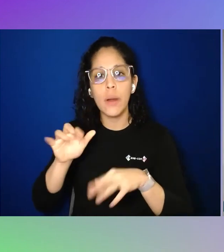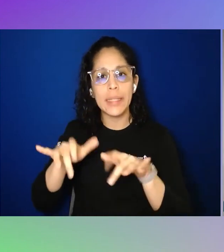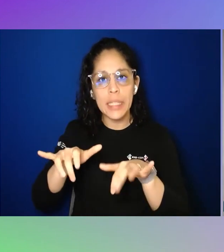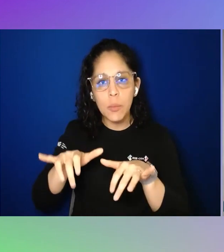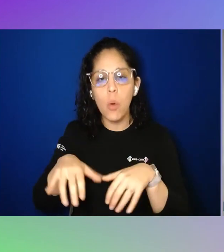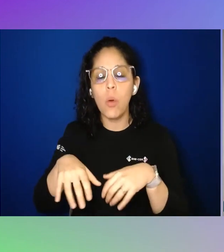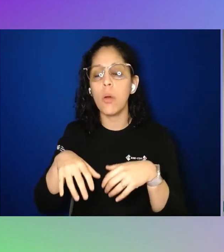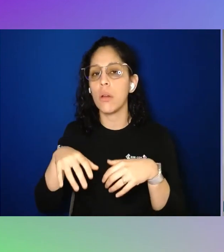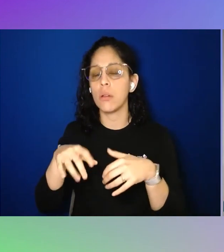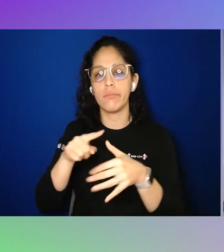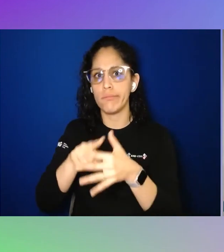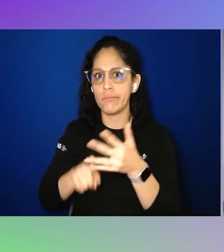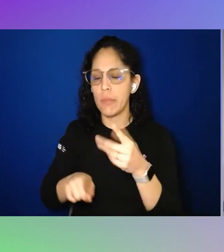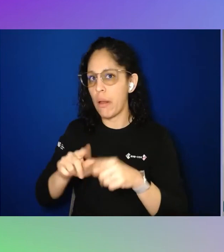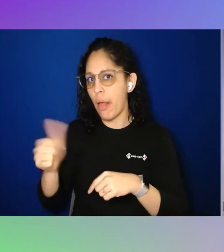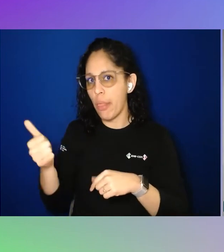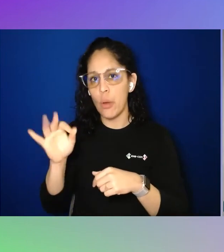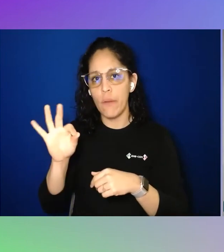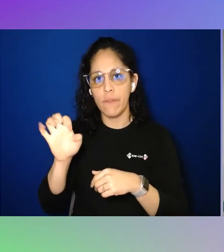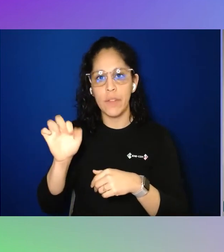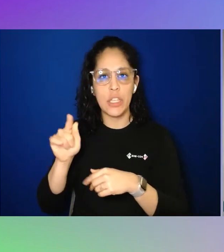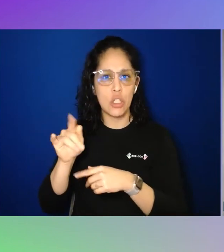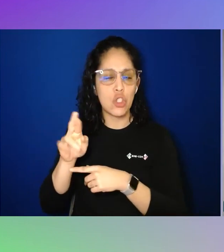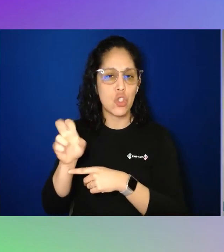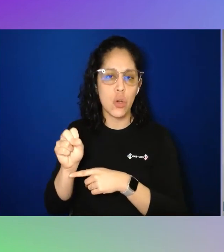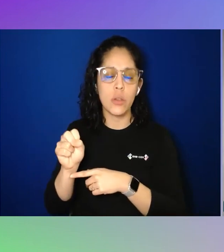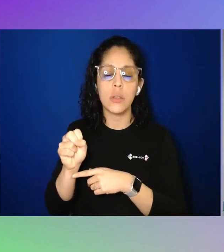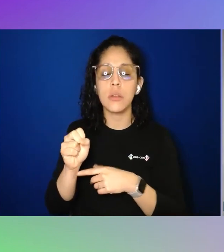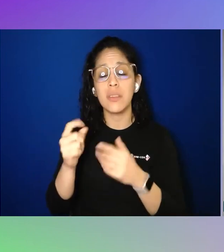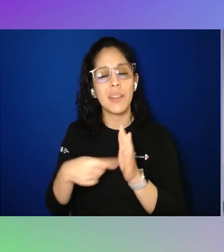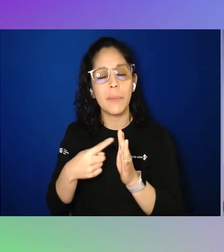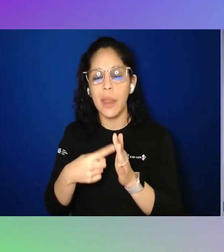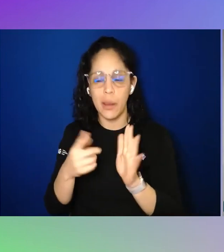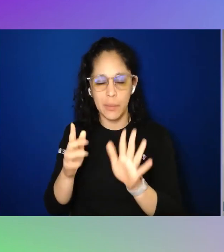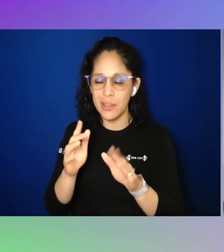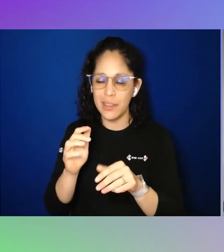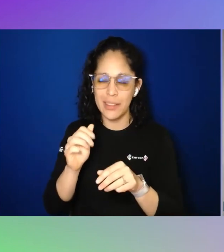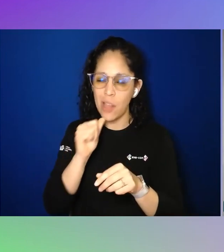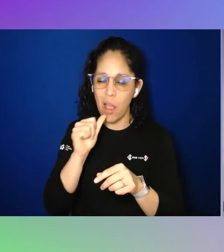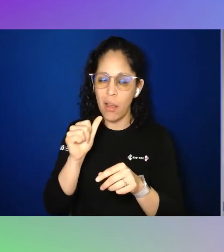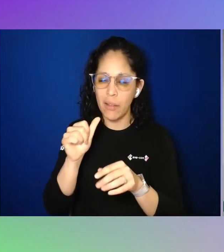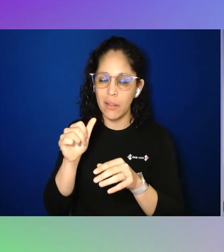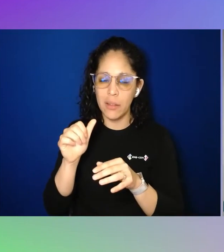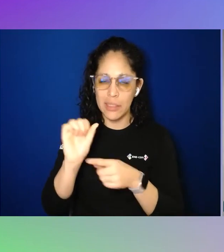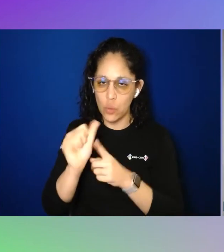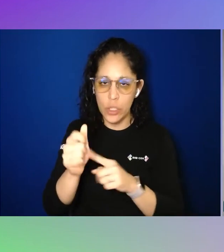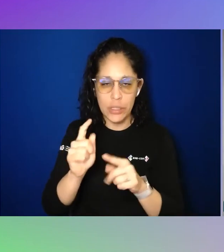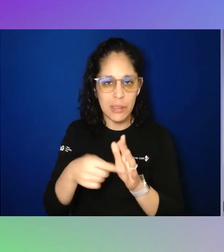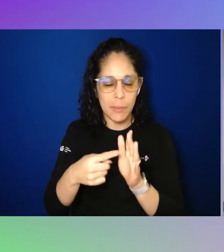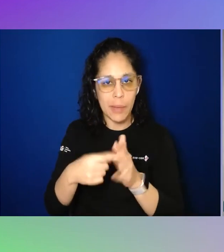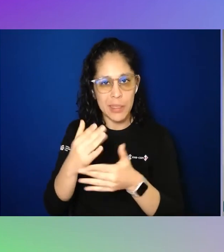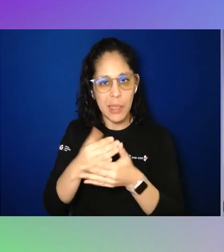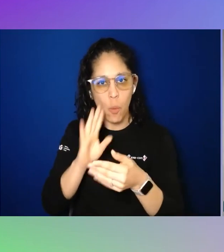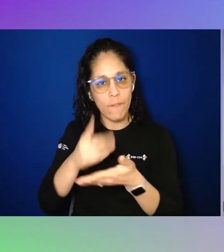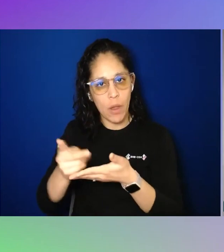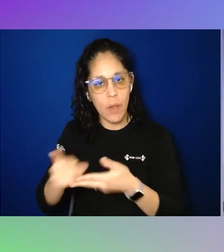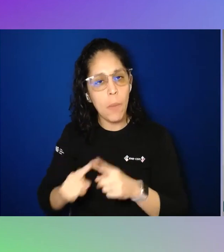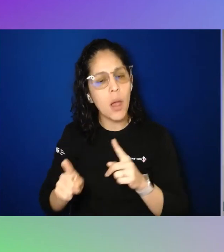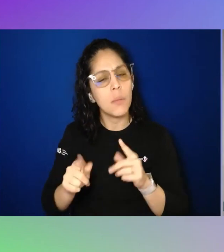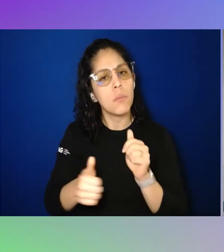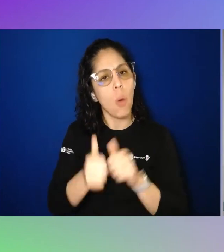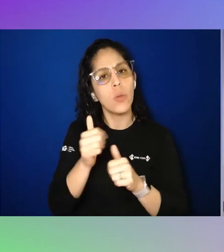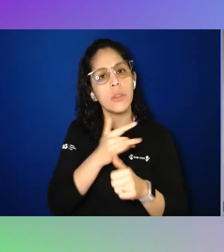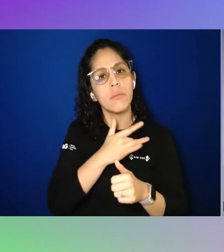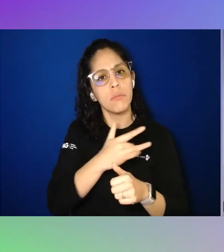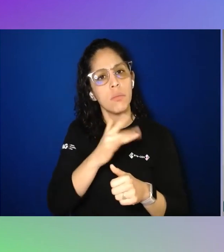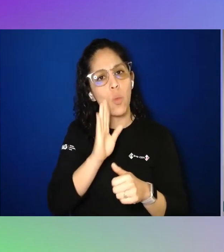the case, but it tends to be like that. Um, if if you use a color palette, as